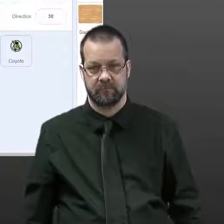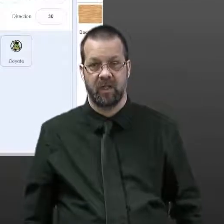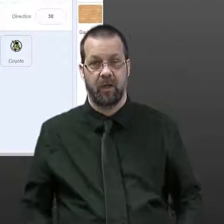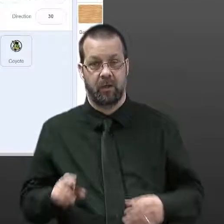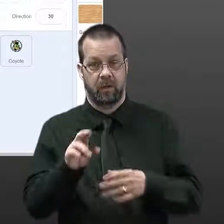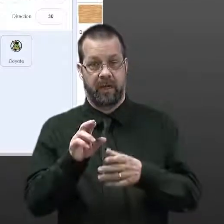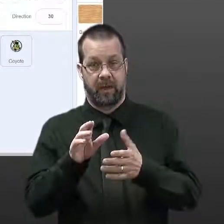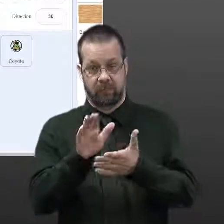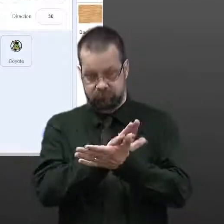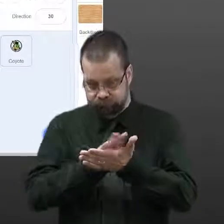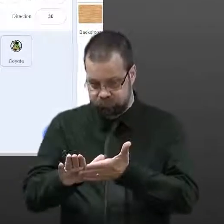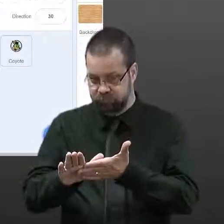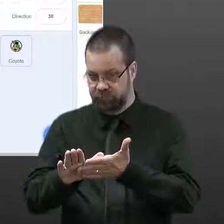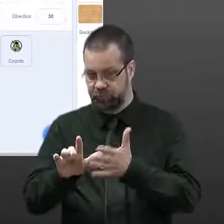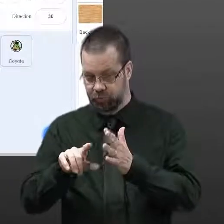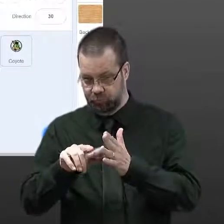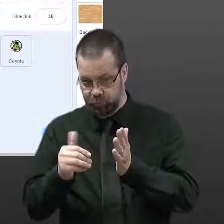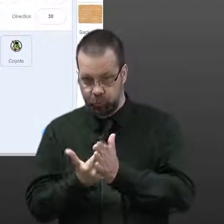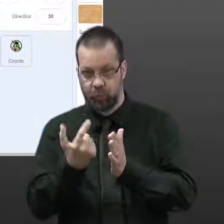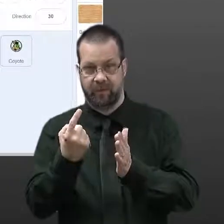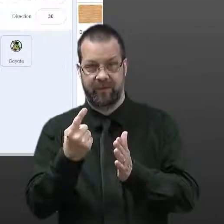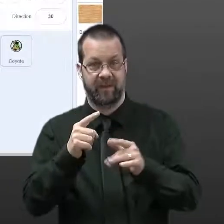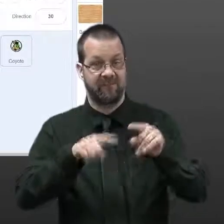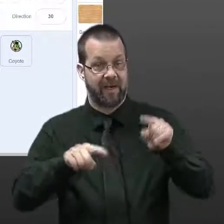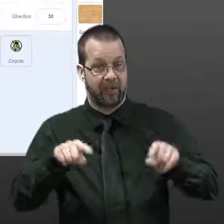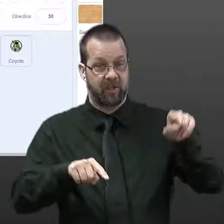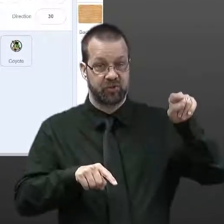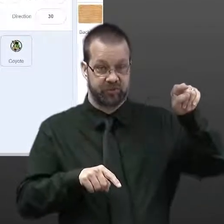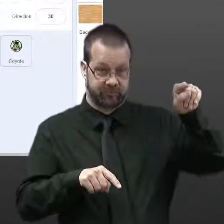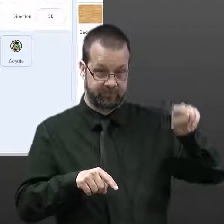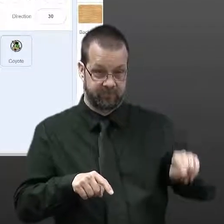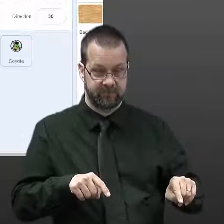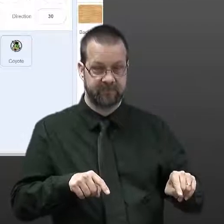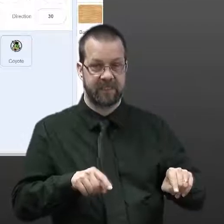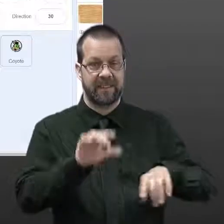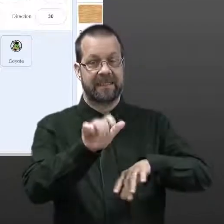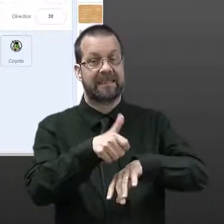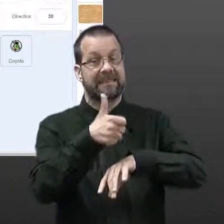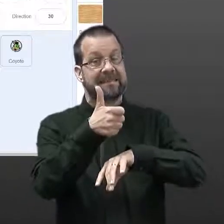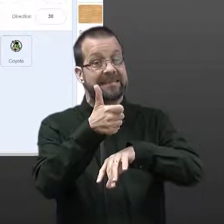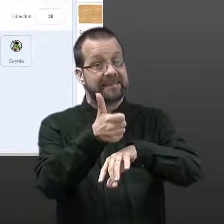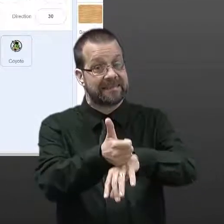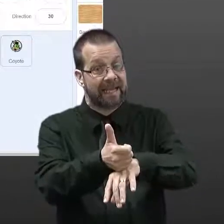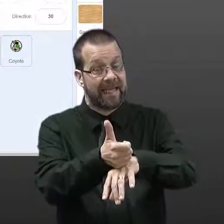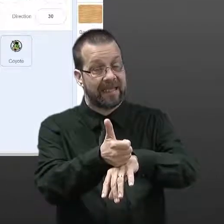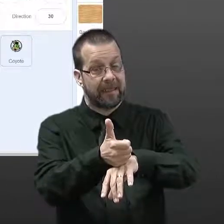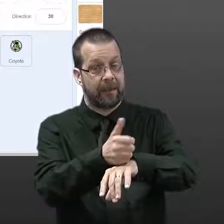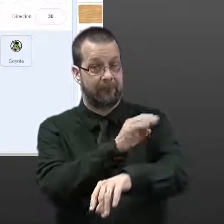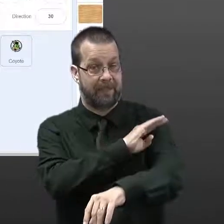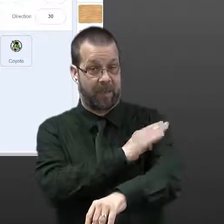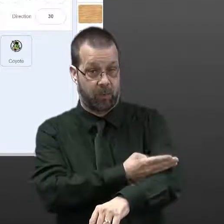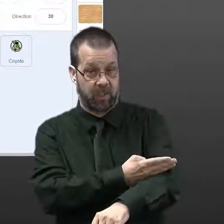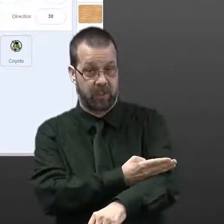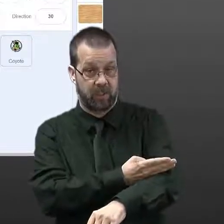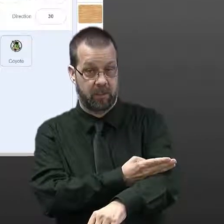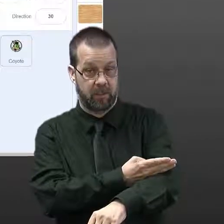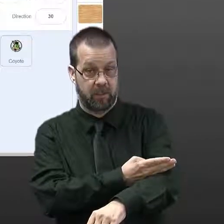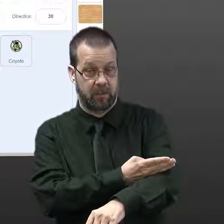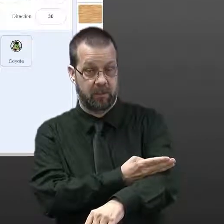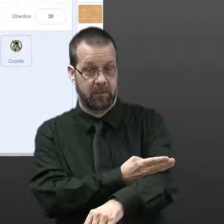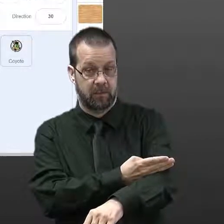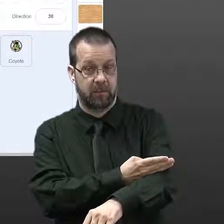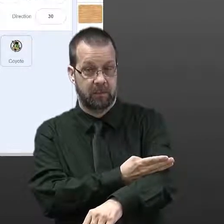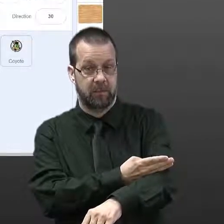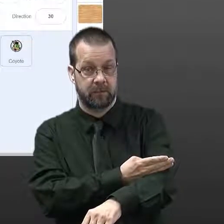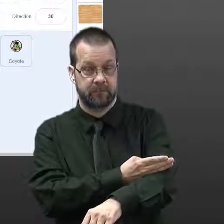that we can take another shot. So in variables, we are going to set our